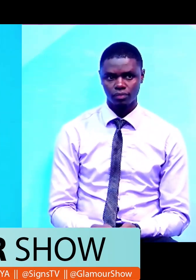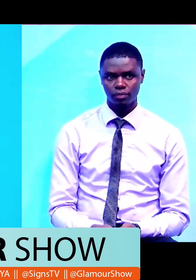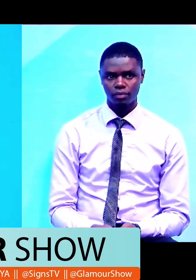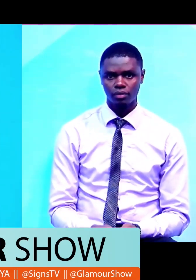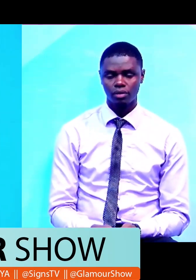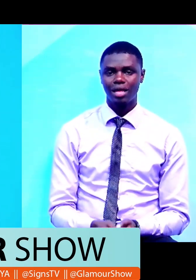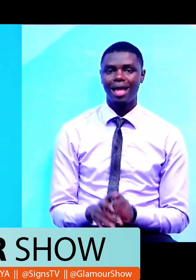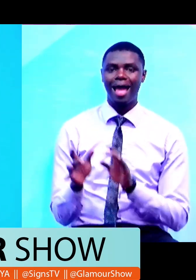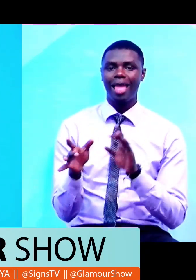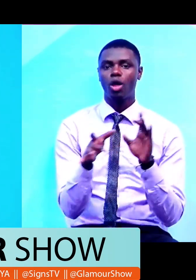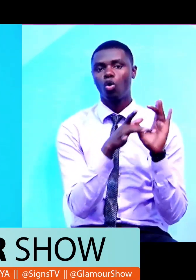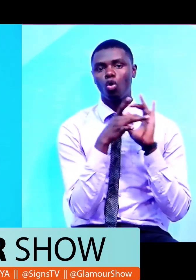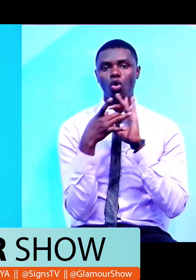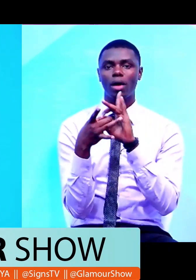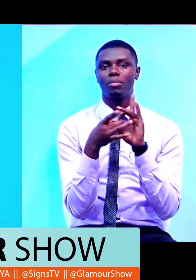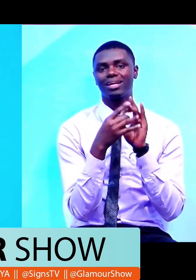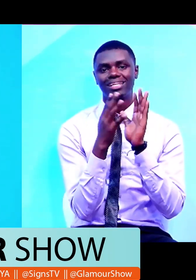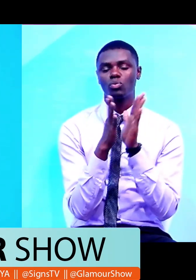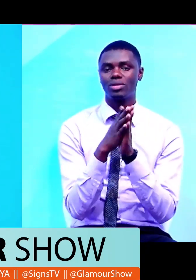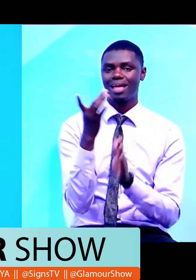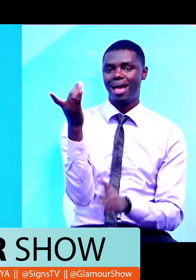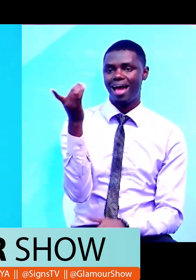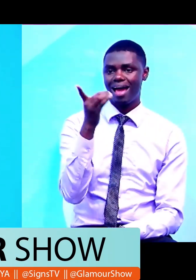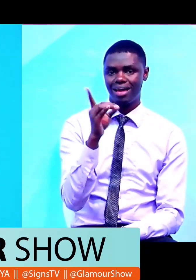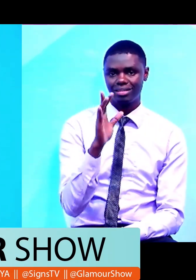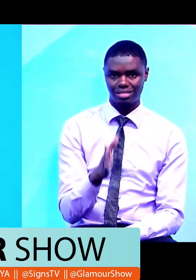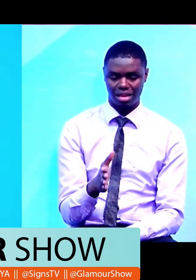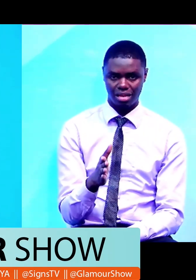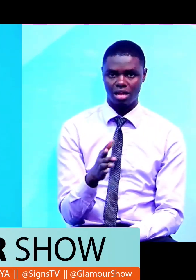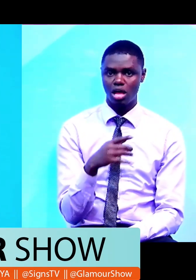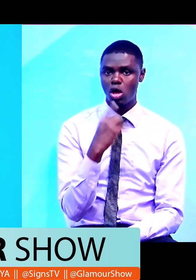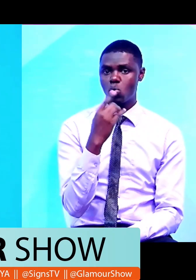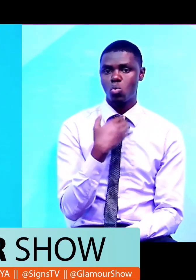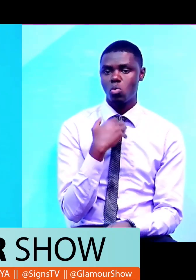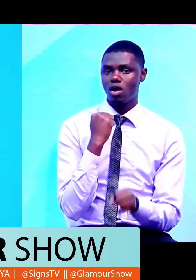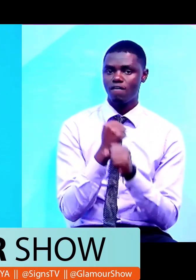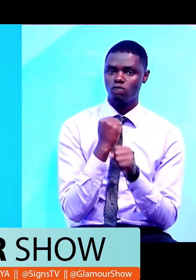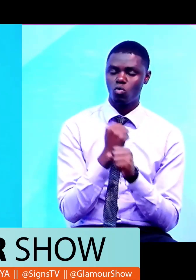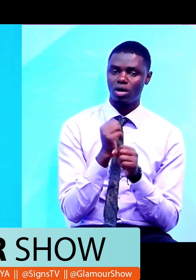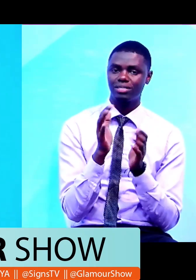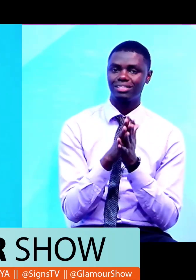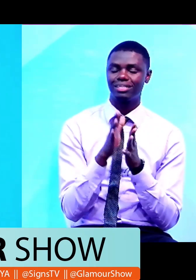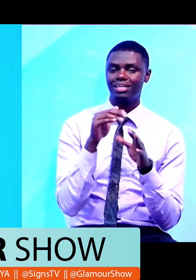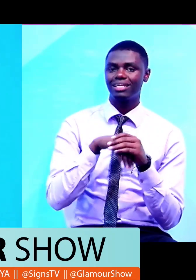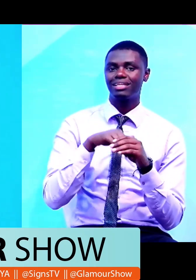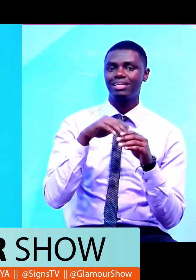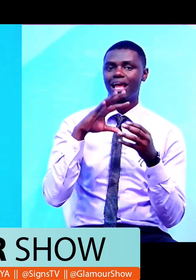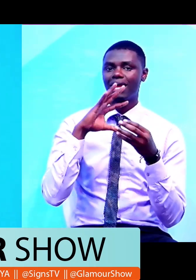I collaborate with a designer who has worked in creating